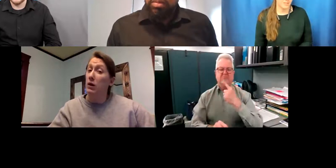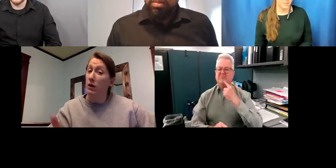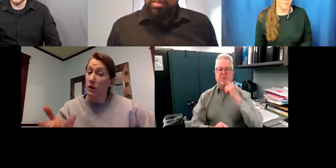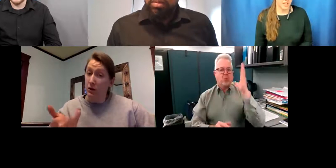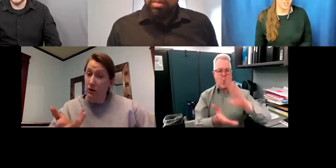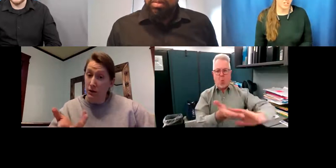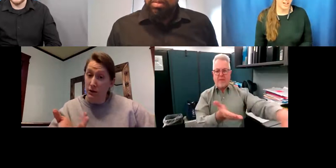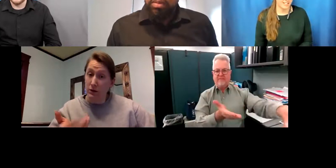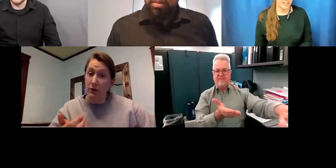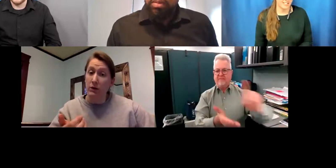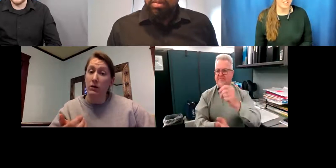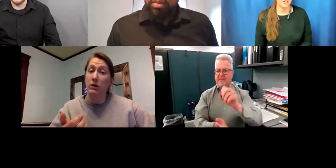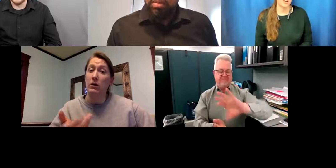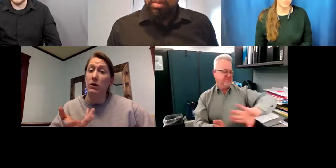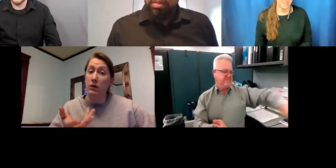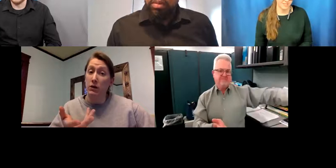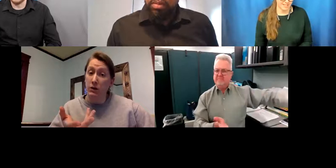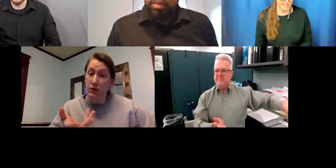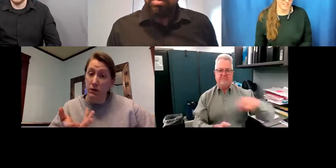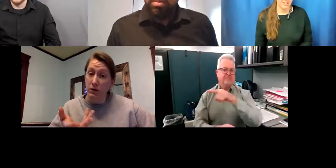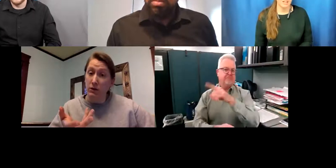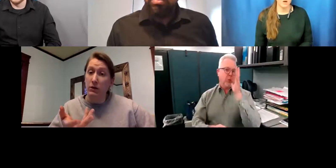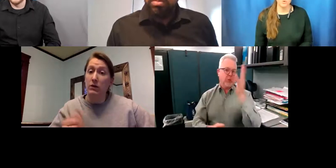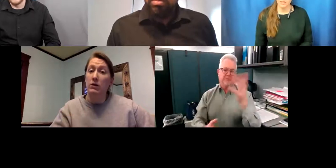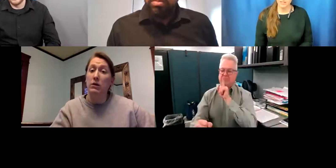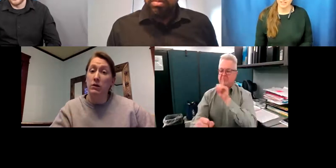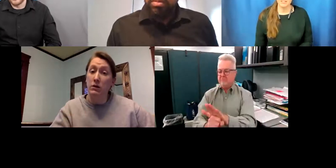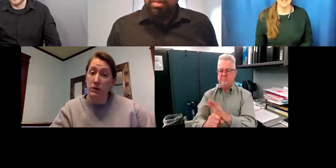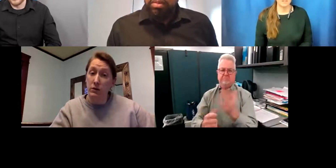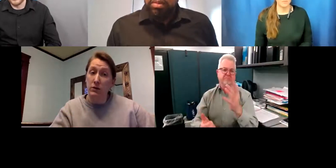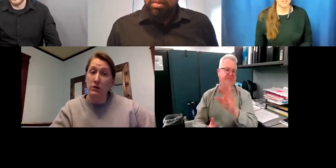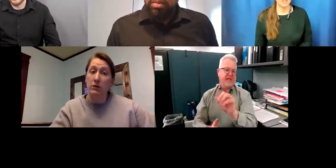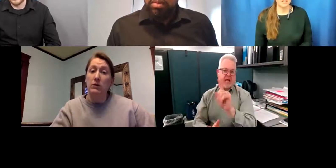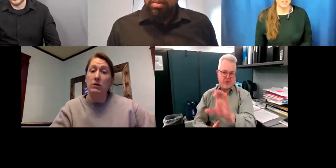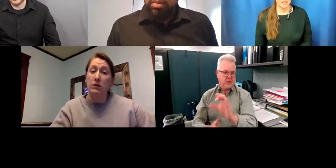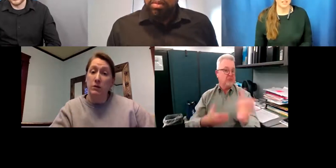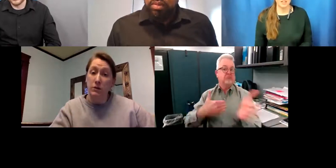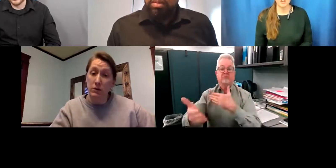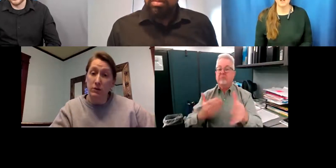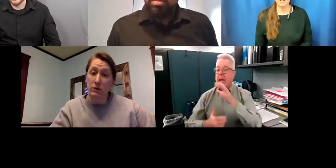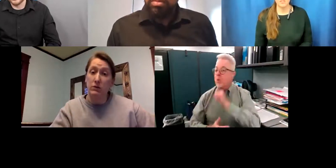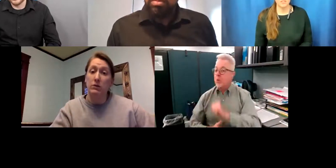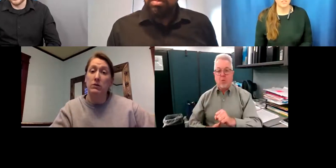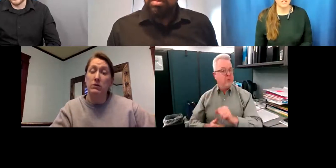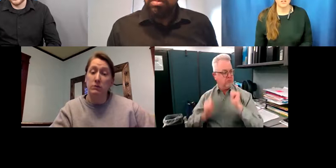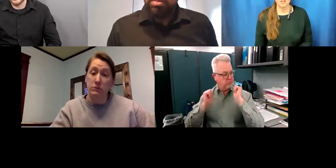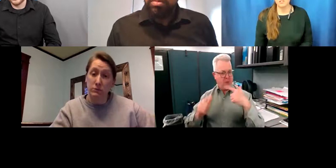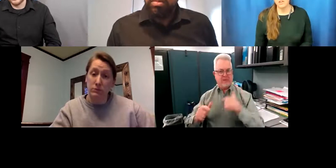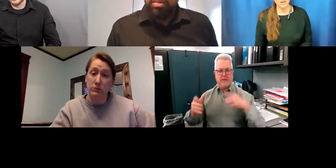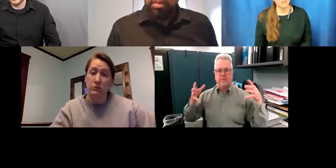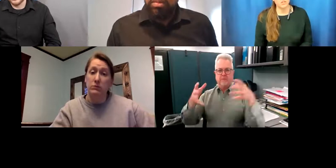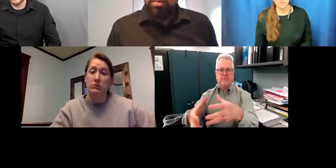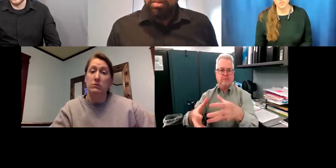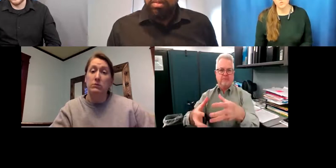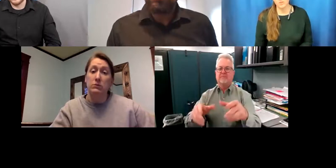of the communication access, they're going to waive that. Oh, really? Yeah. They said that they're